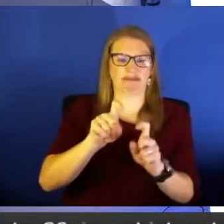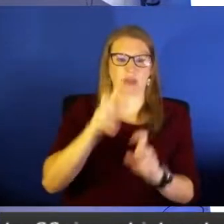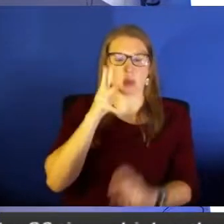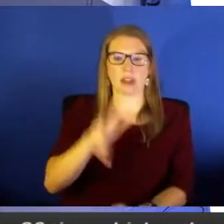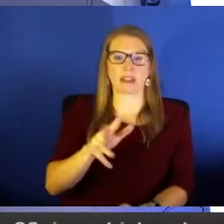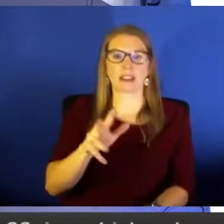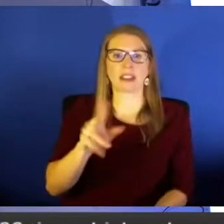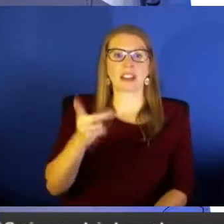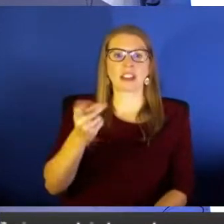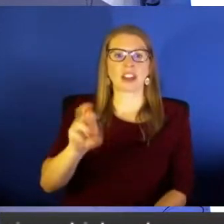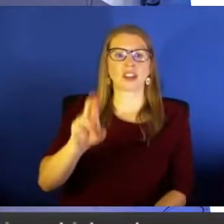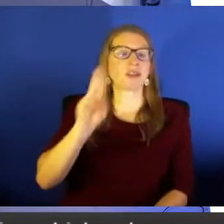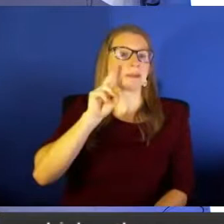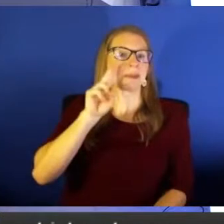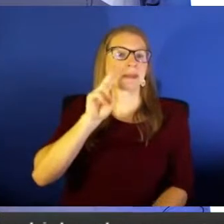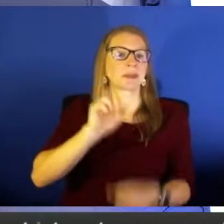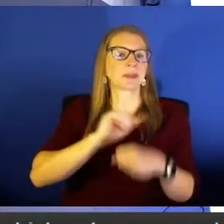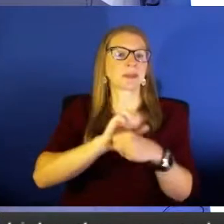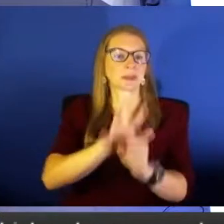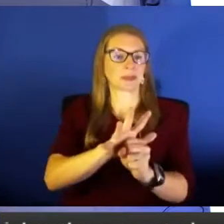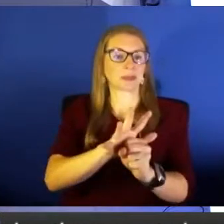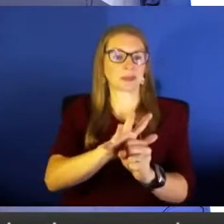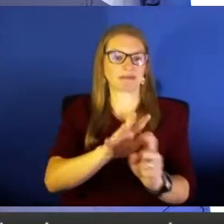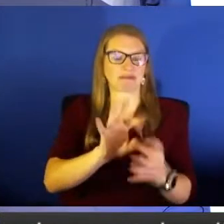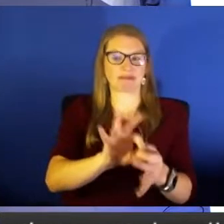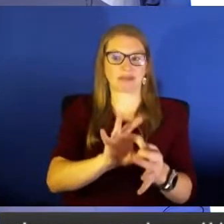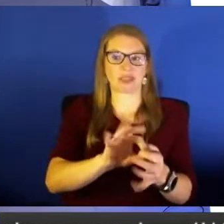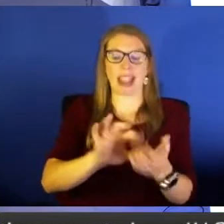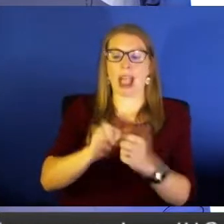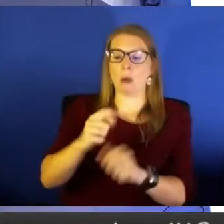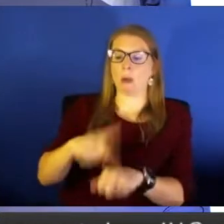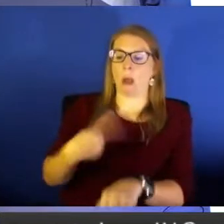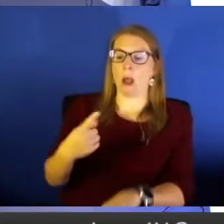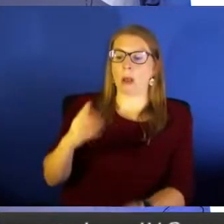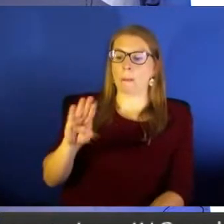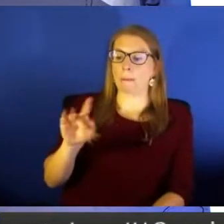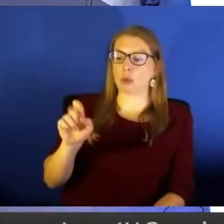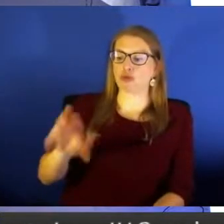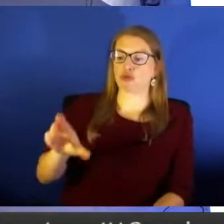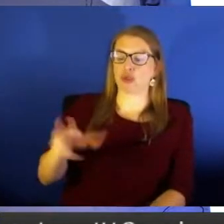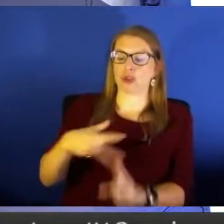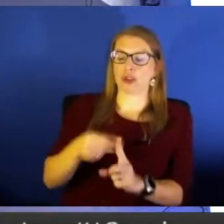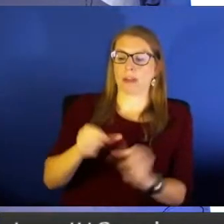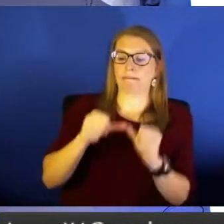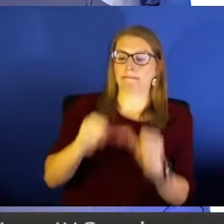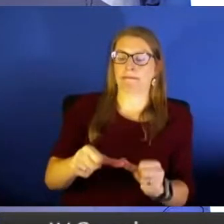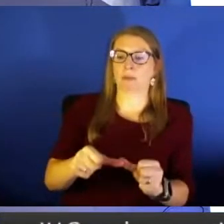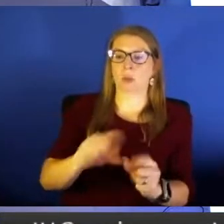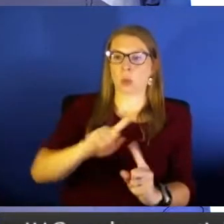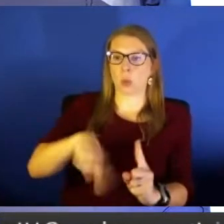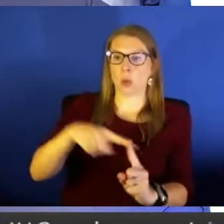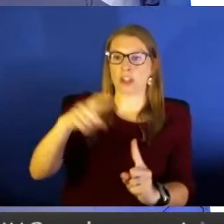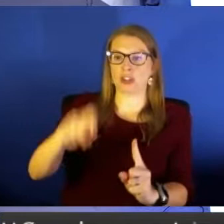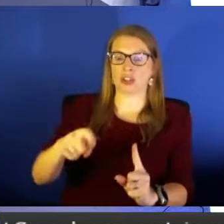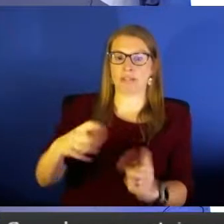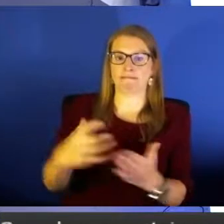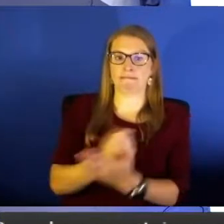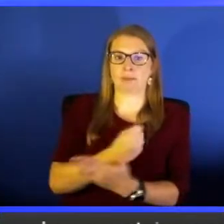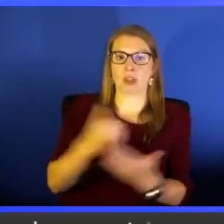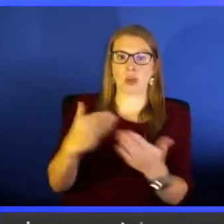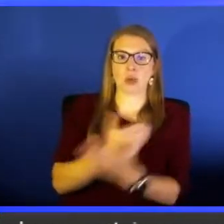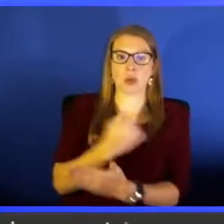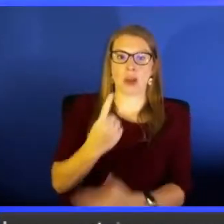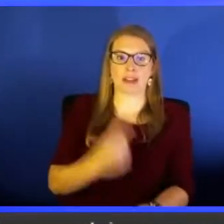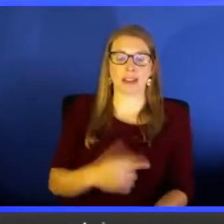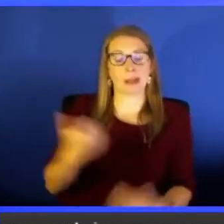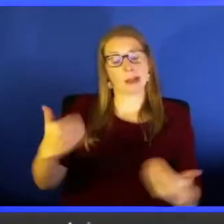Yeah. Natalie would like to know, how long does a booster shot last, and when should you get a new booster shot? I mean, this is a pretty big